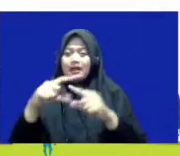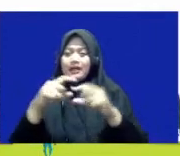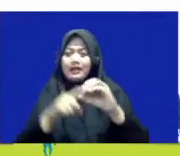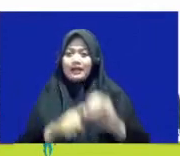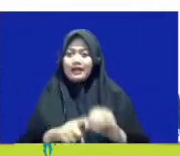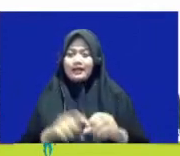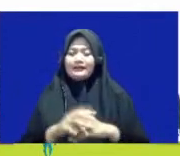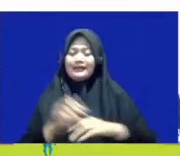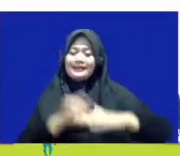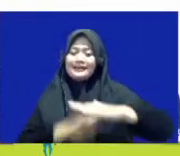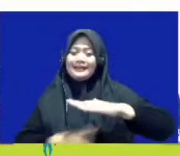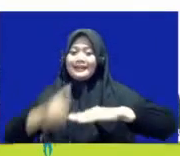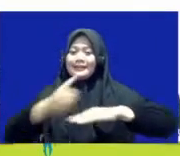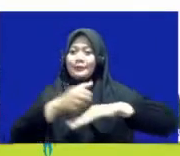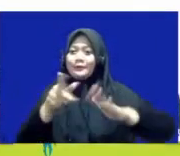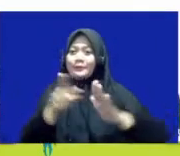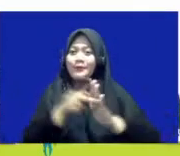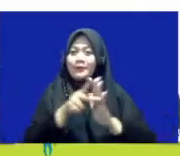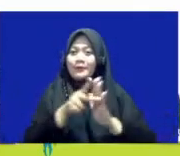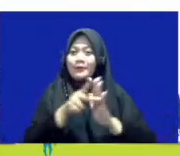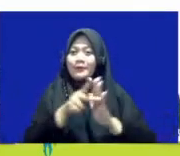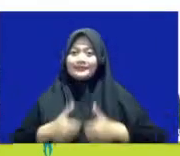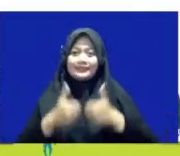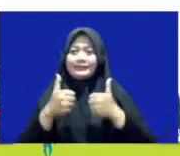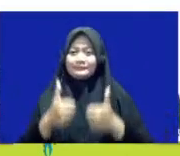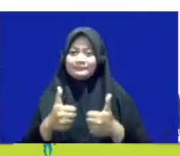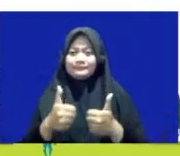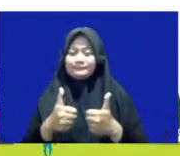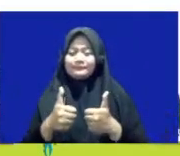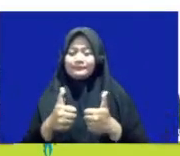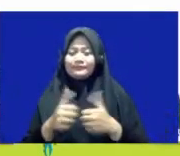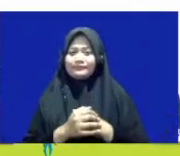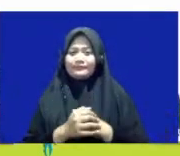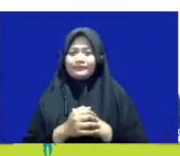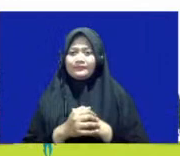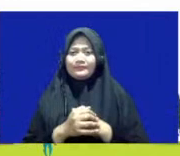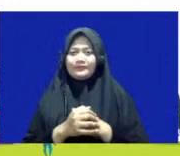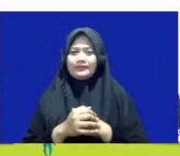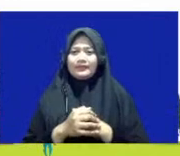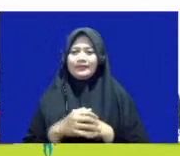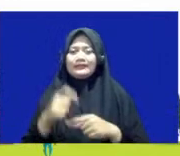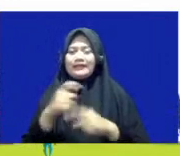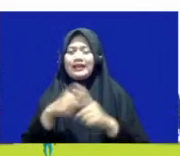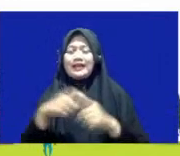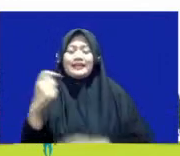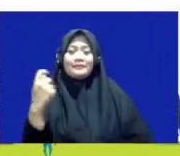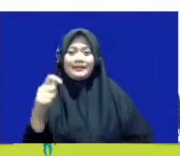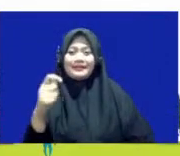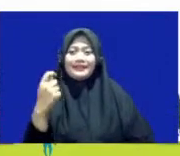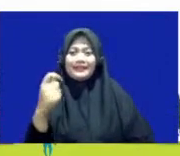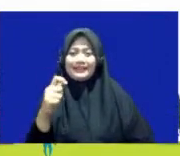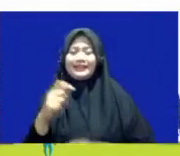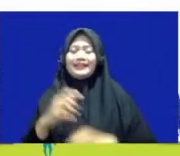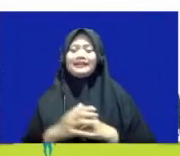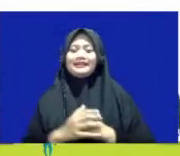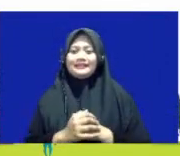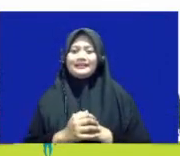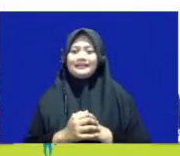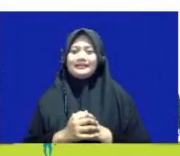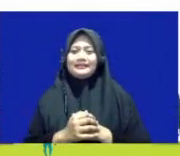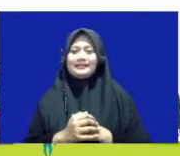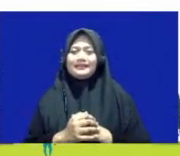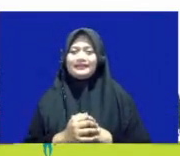Secretary, Ministry of Disaster Management and Relief of the People's Republic of Bangladesh.